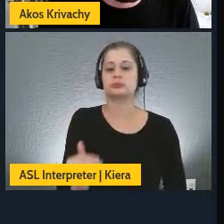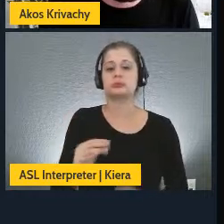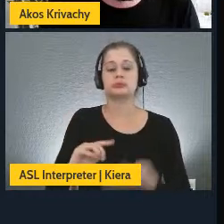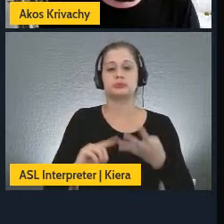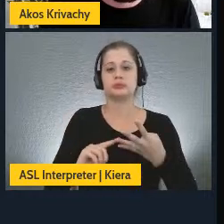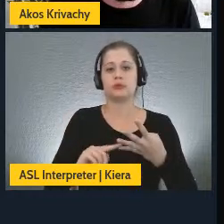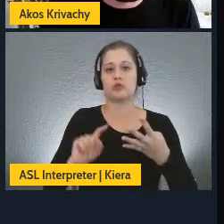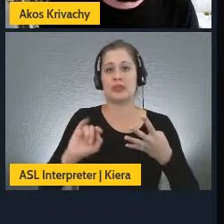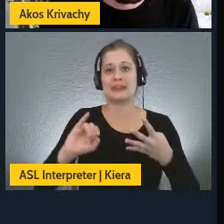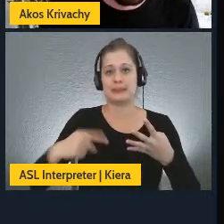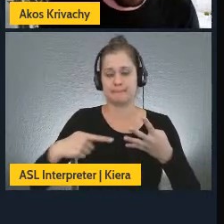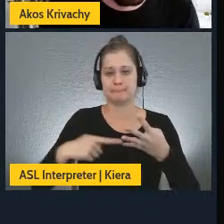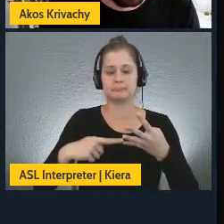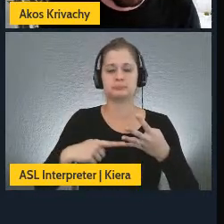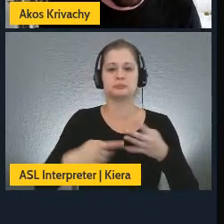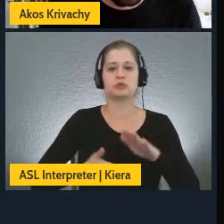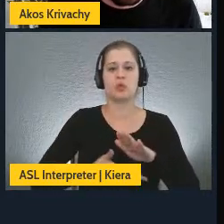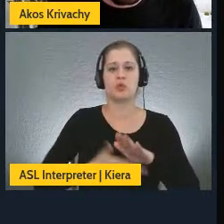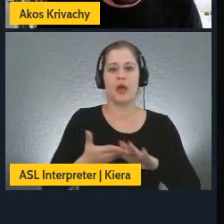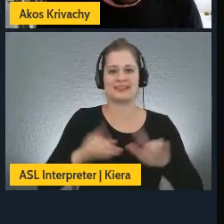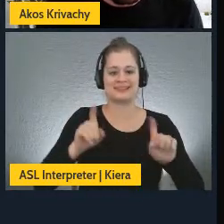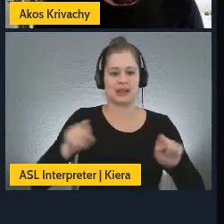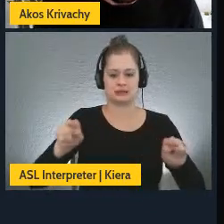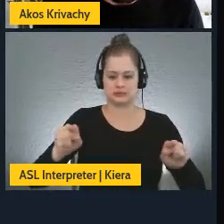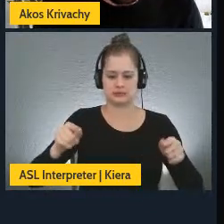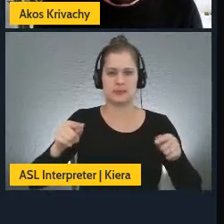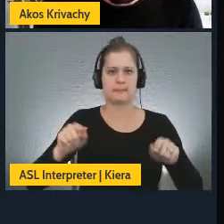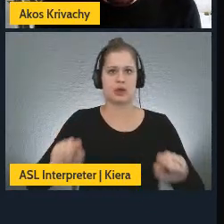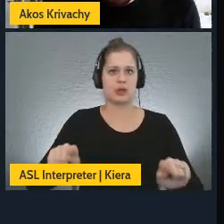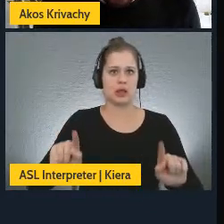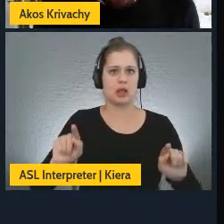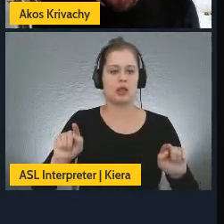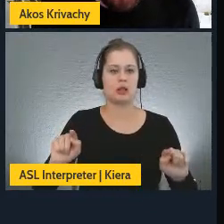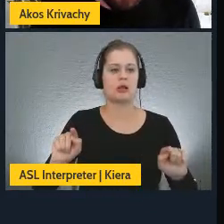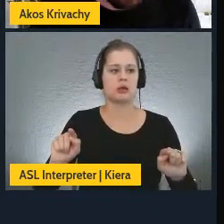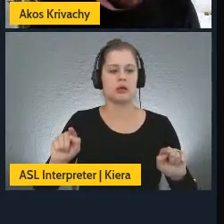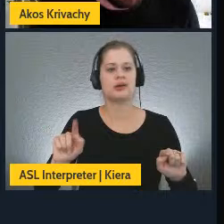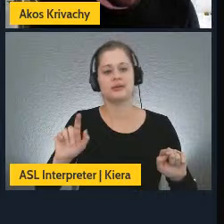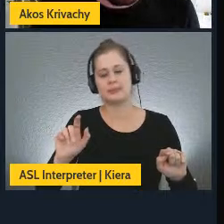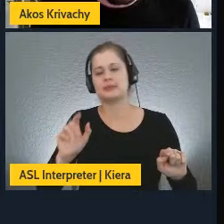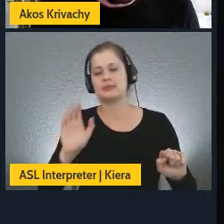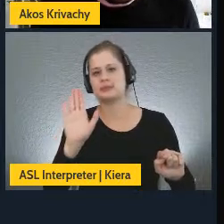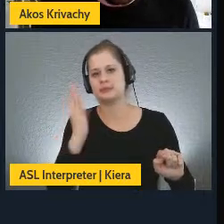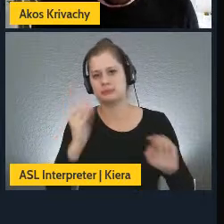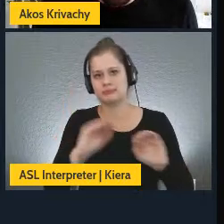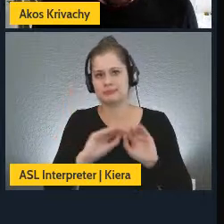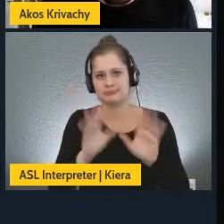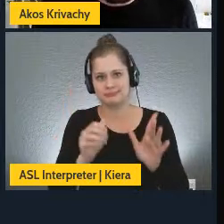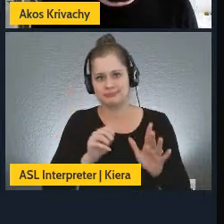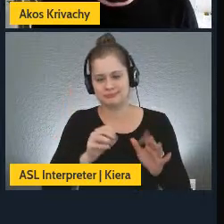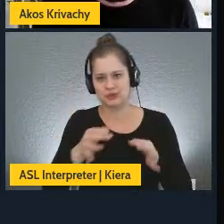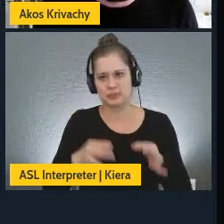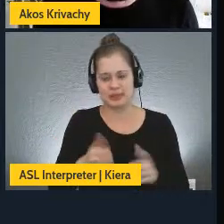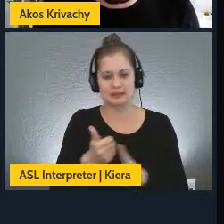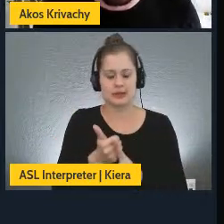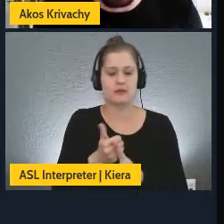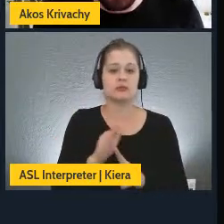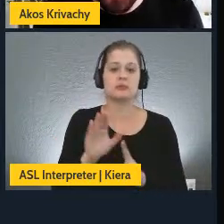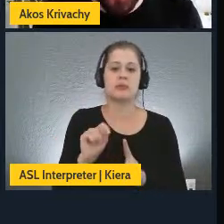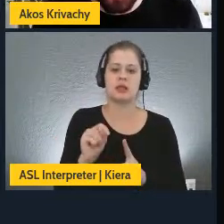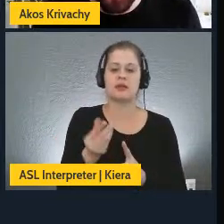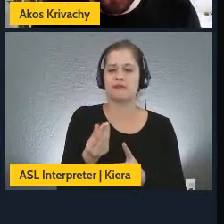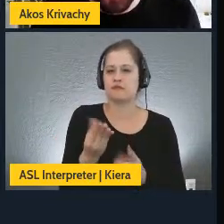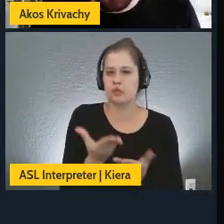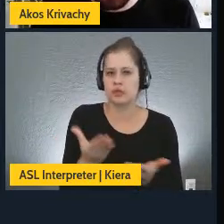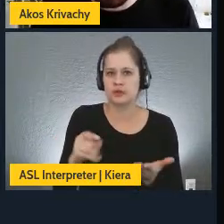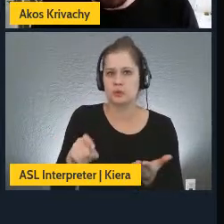my fourth tip is to run tests in parallel. So This is quite self-explanatory, but there's a bit of few things that you